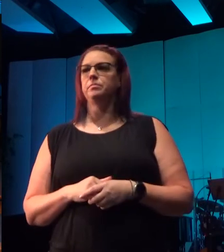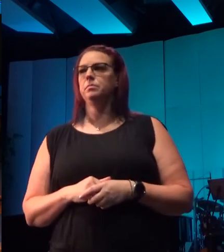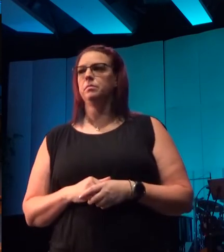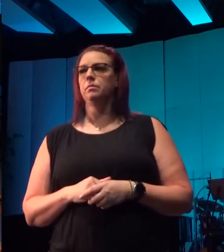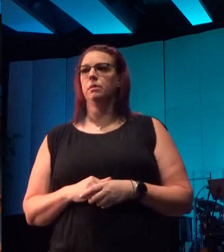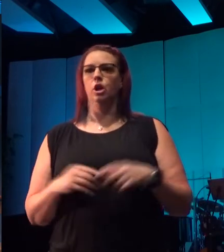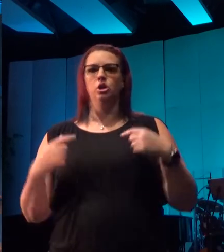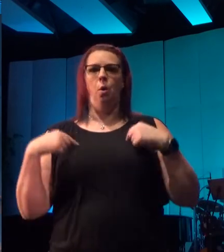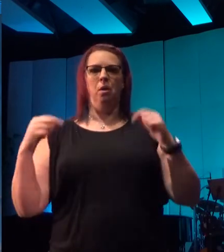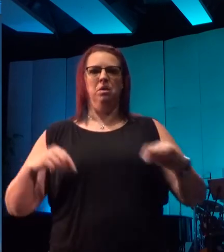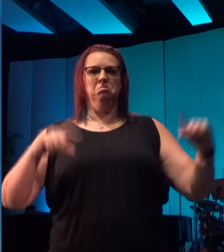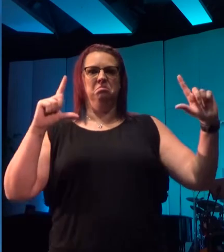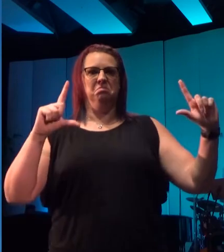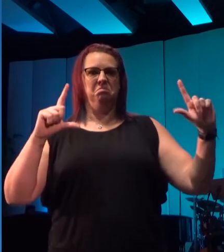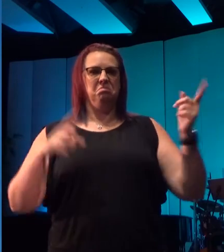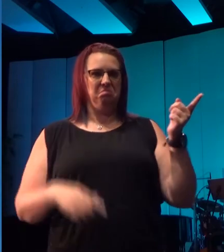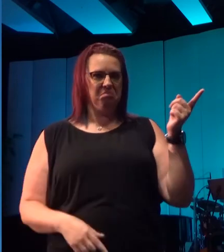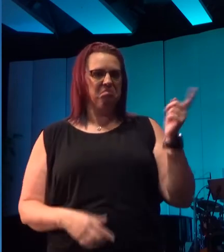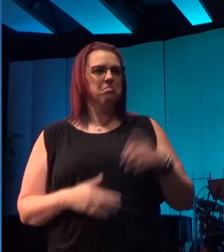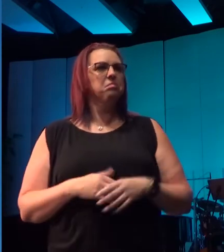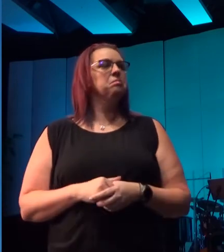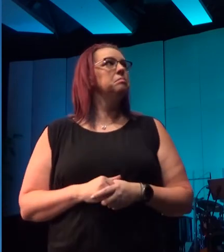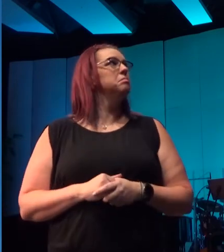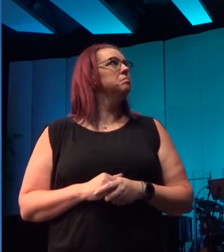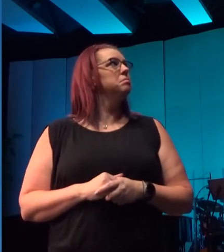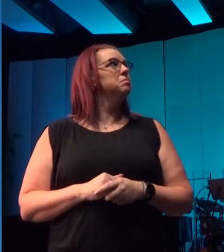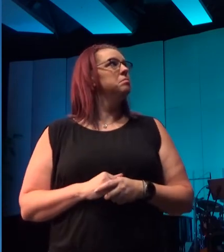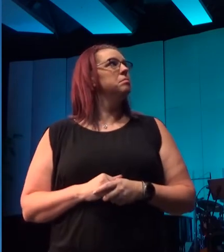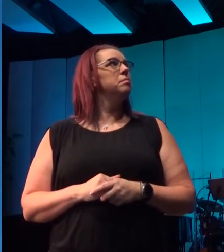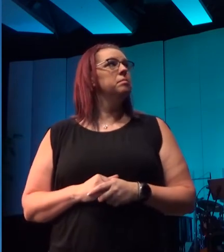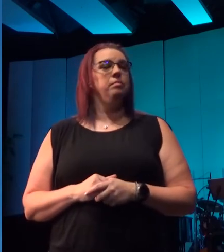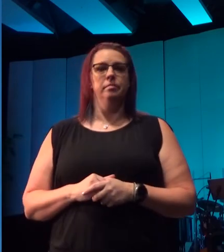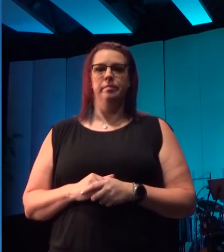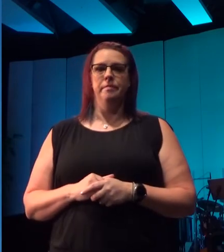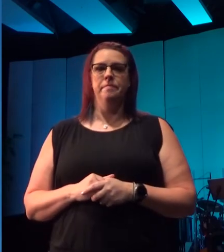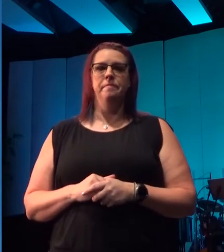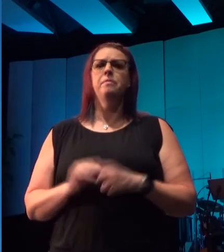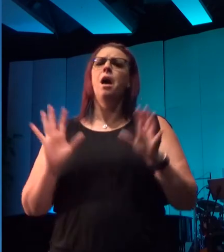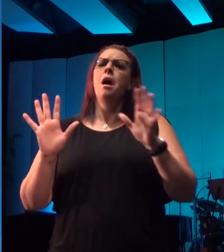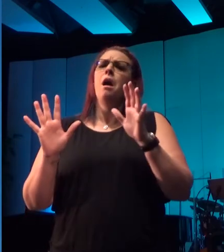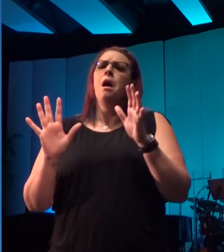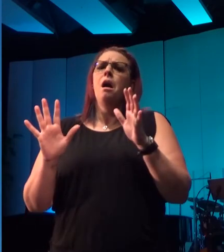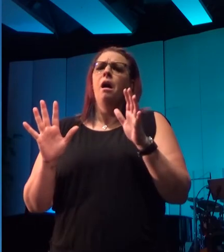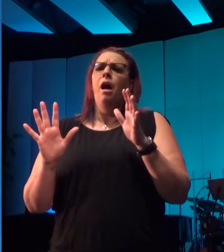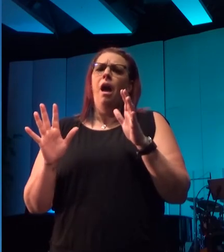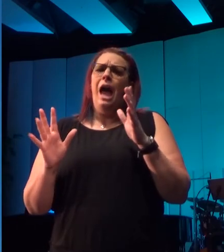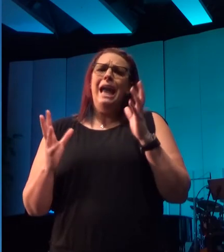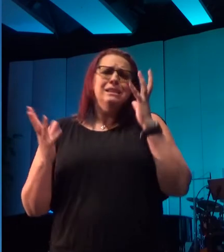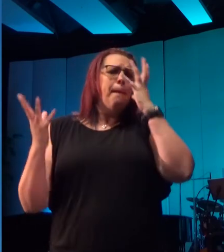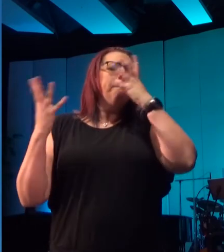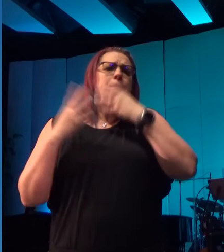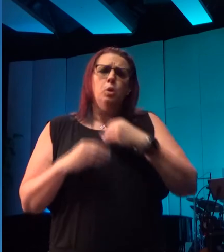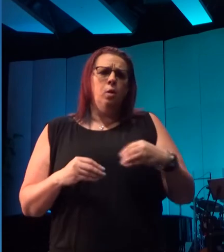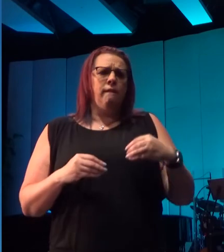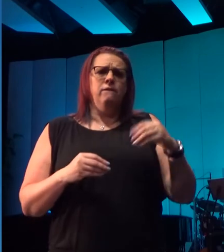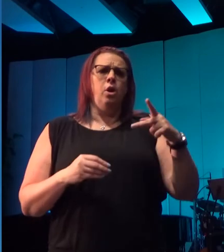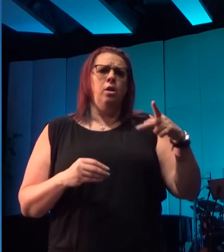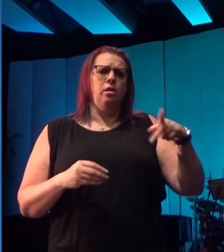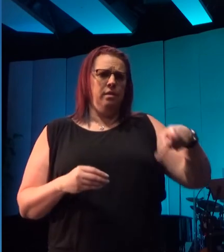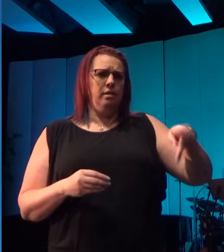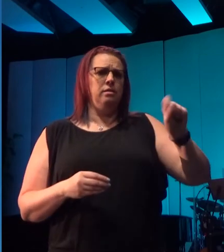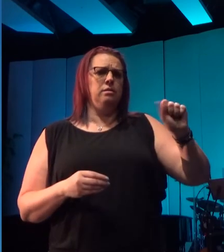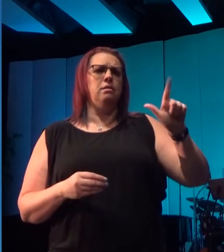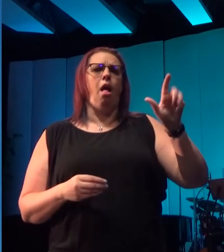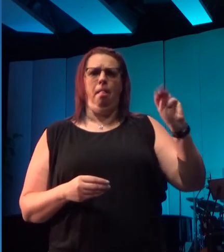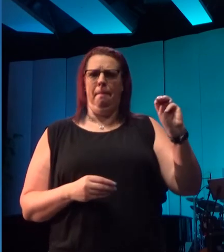I'm going to put this up here. This is another way, not to take away from the poetic beauty of that psalm, but just to bring more light and understanding to